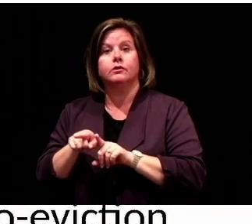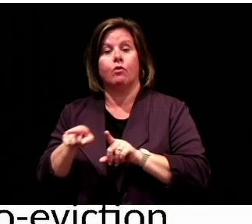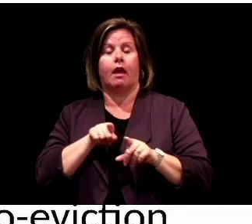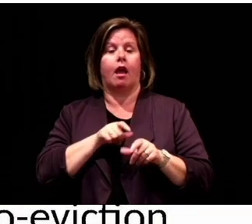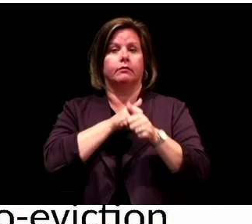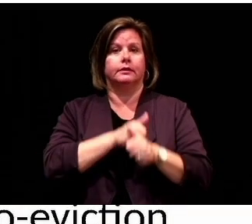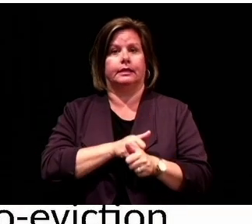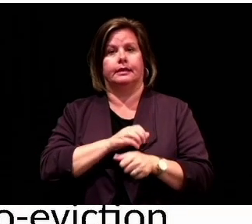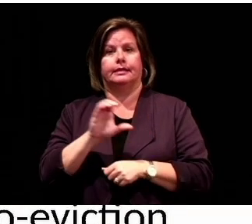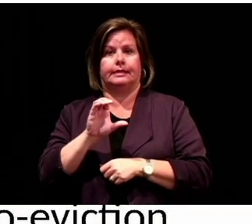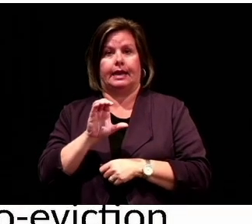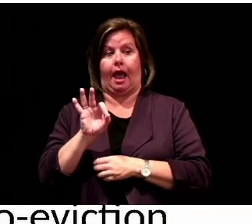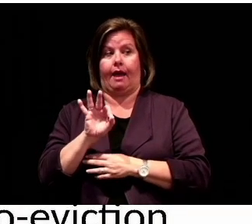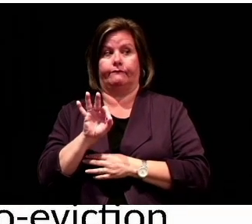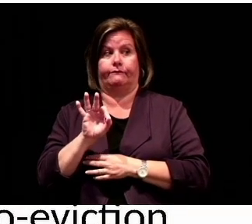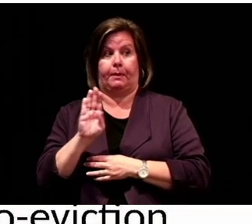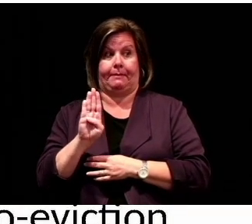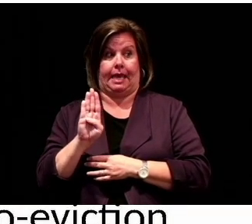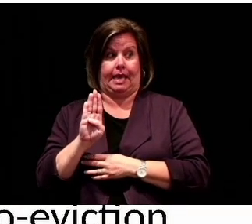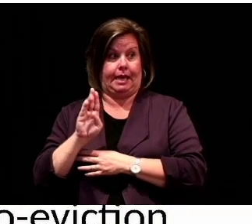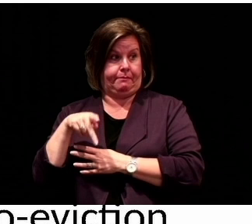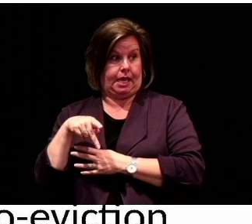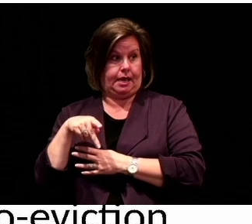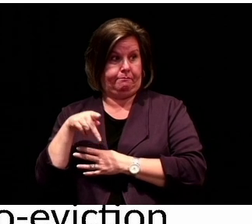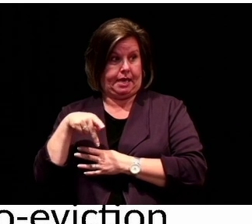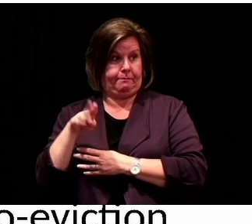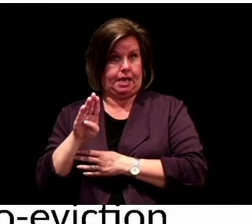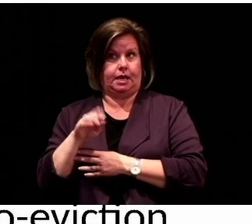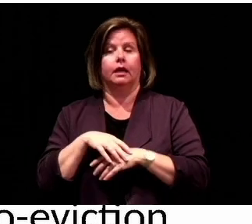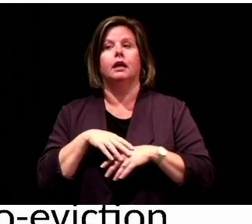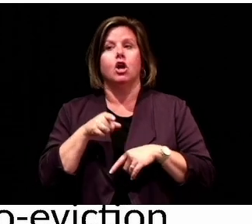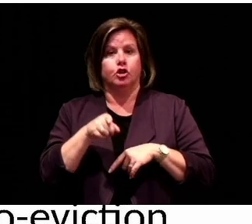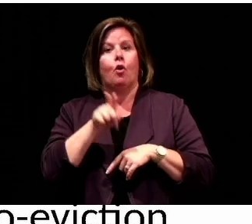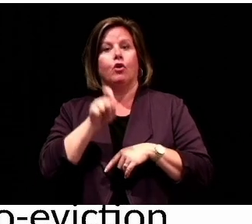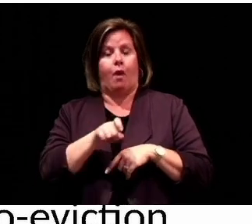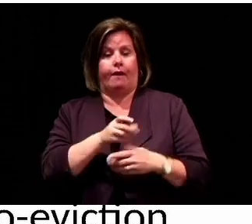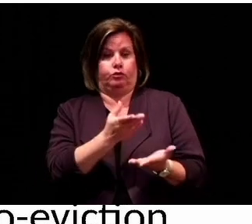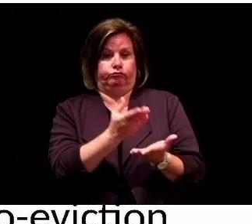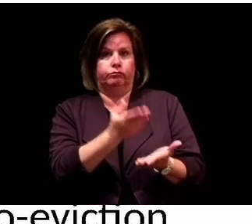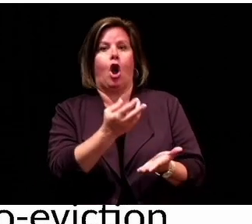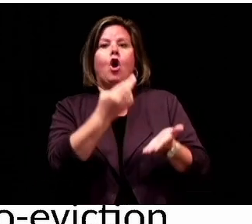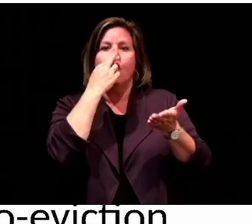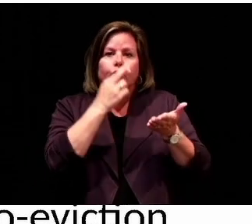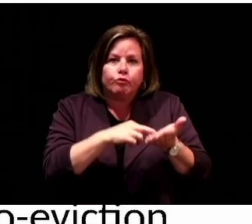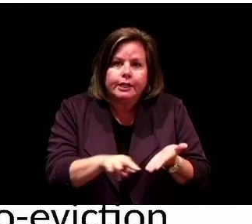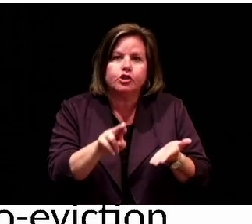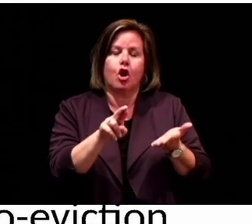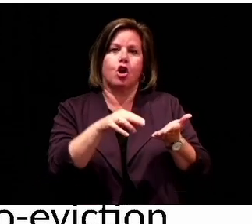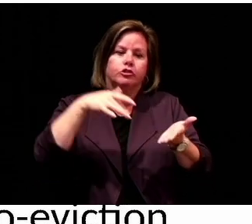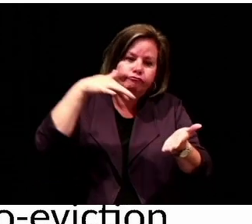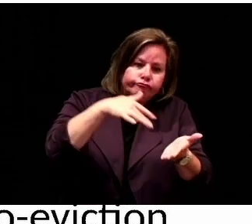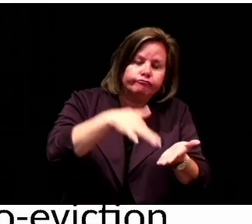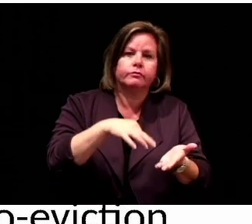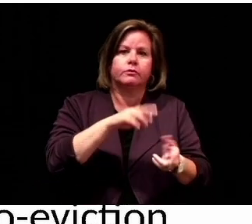there, and they relied, importantly, right, they relied on HUD guidance with, when it comes